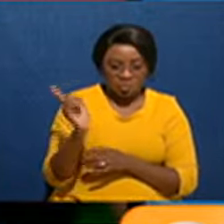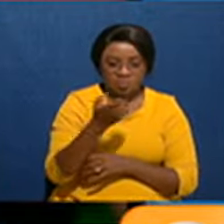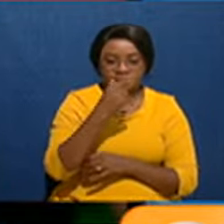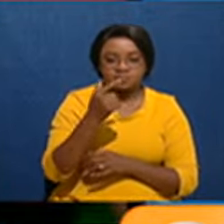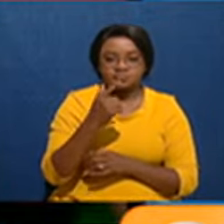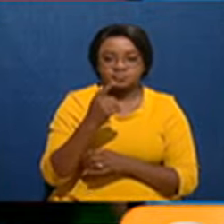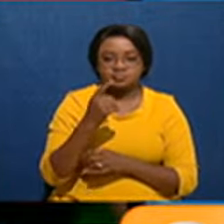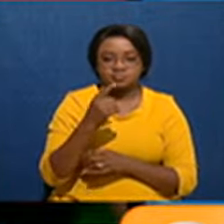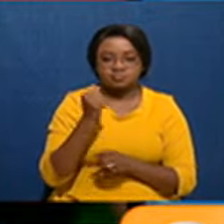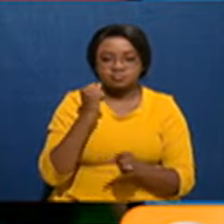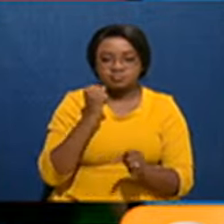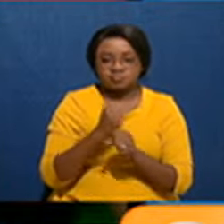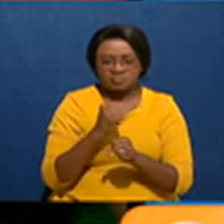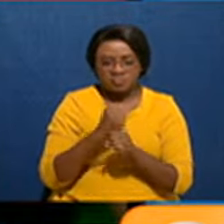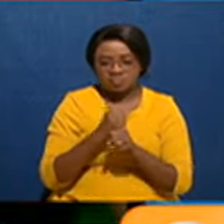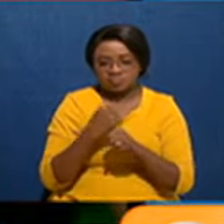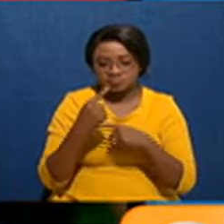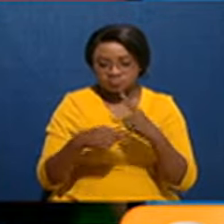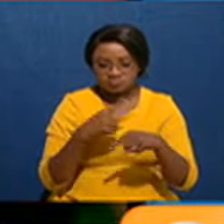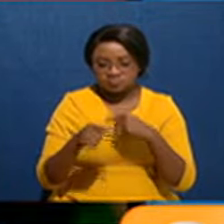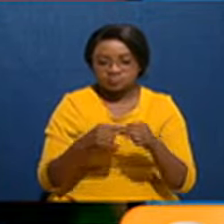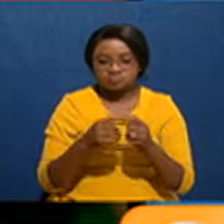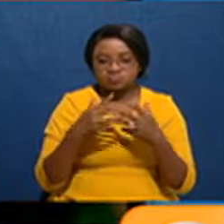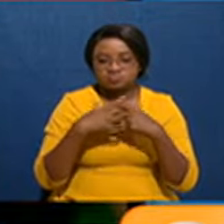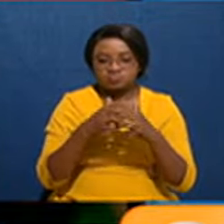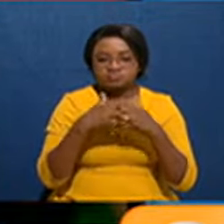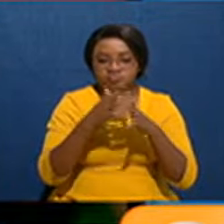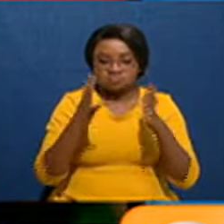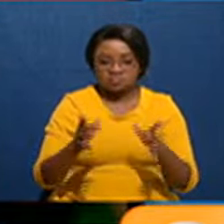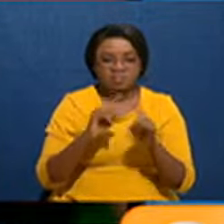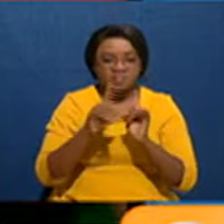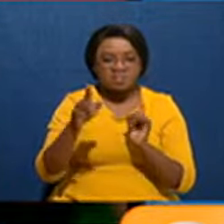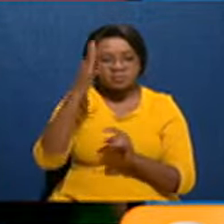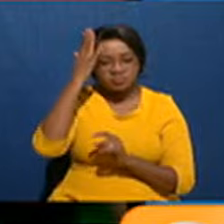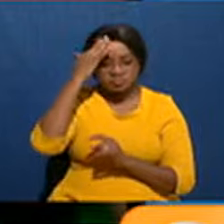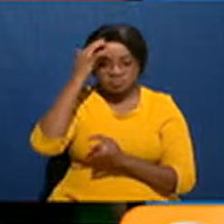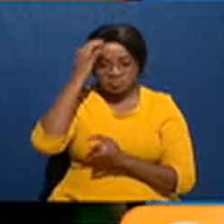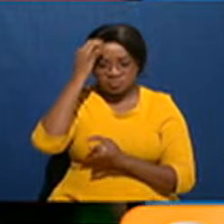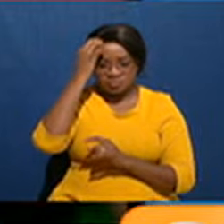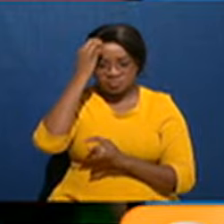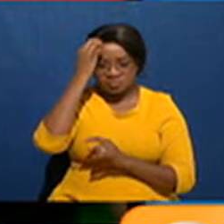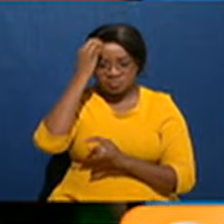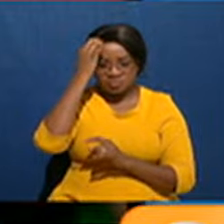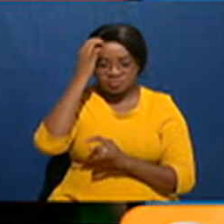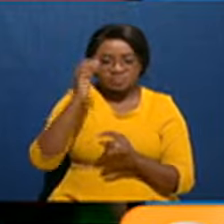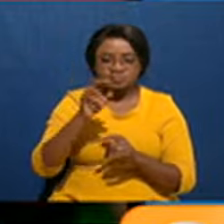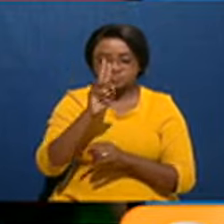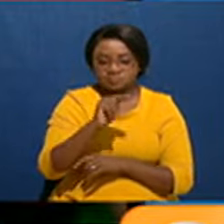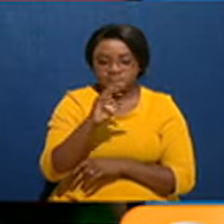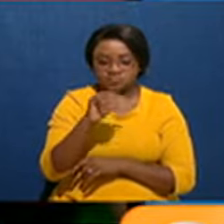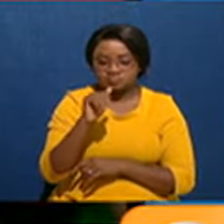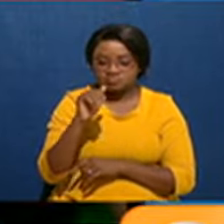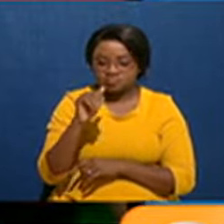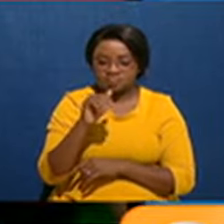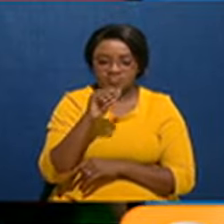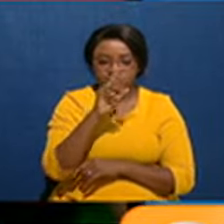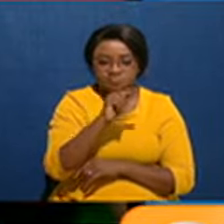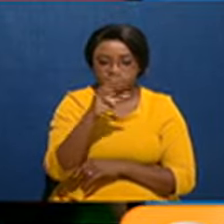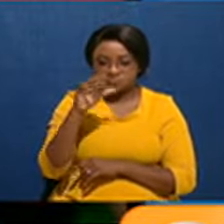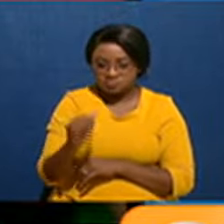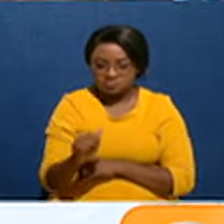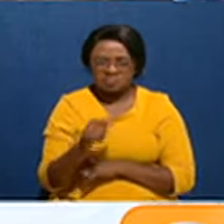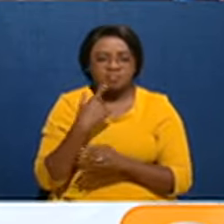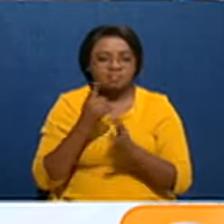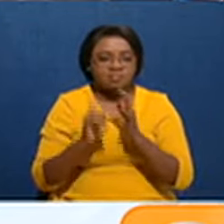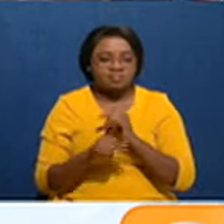practicing engineers. And isn't it then damning when the National Construction Authority in its report also highlights